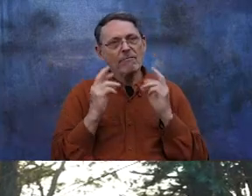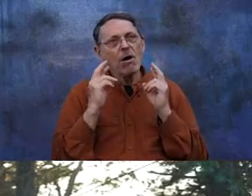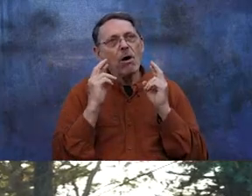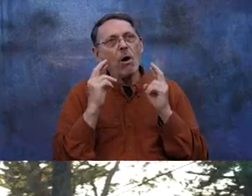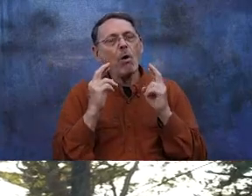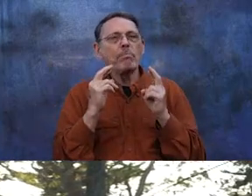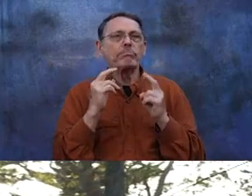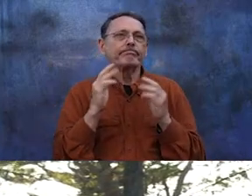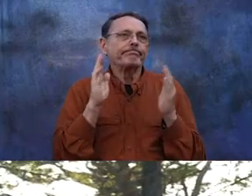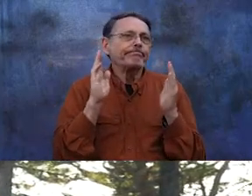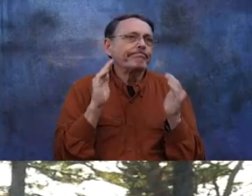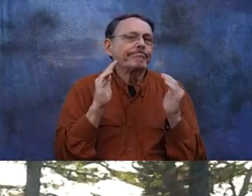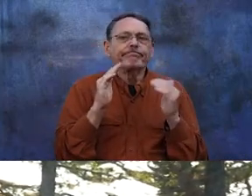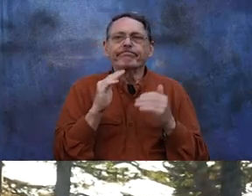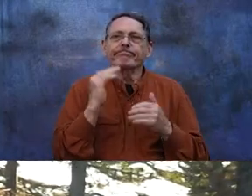beauty.